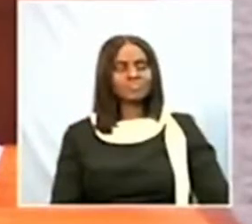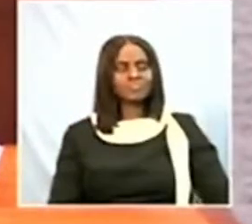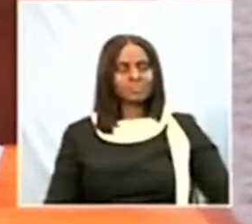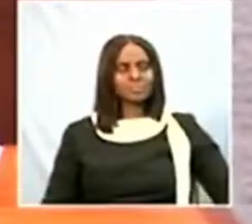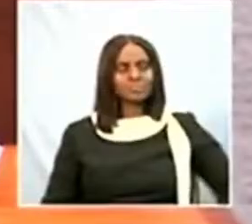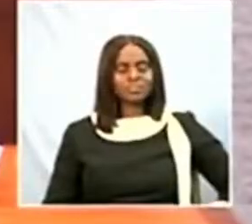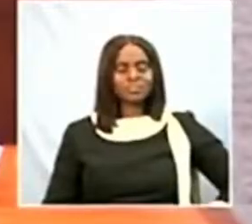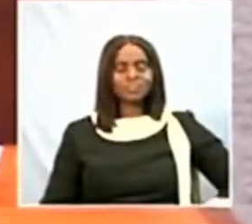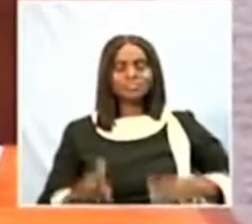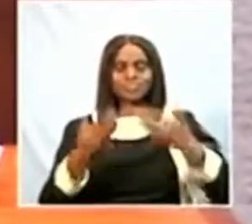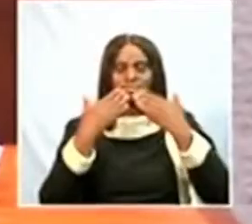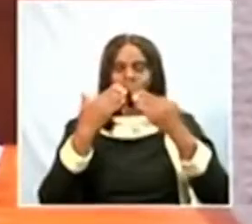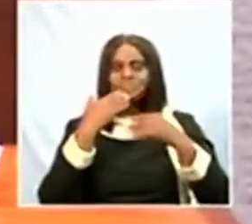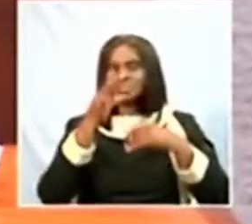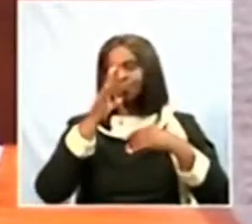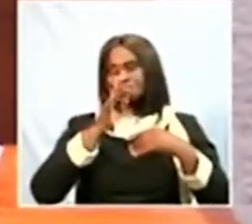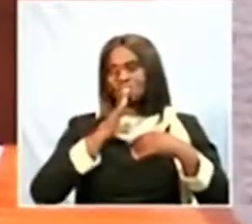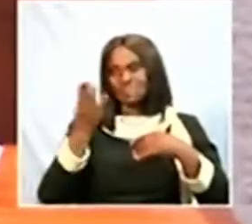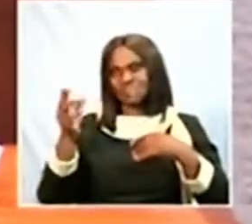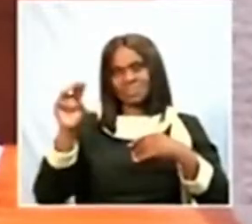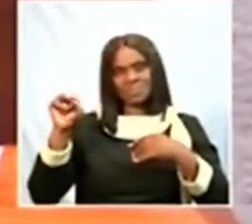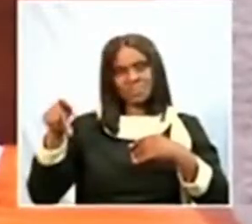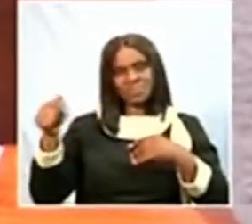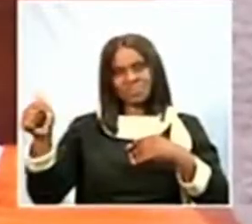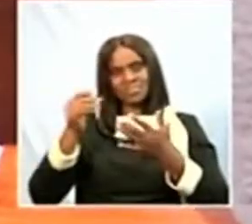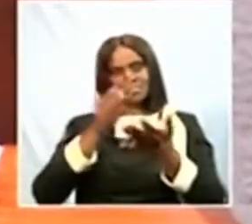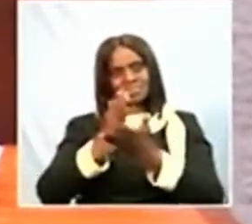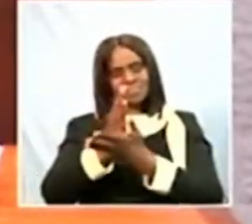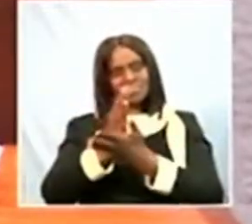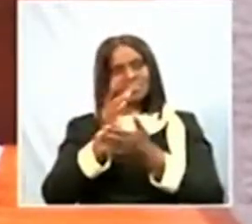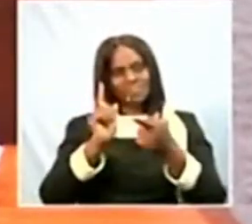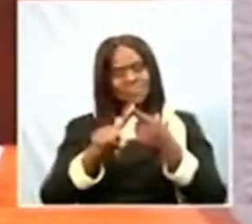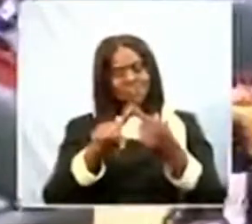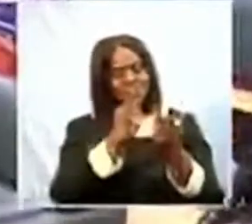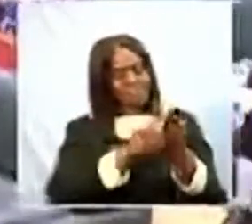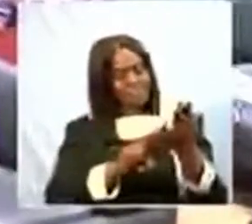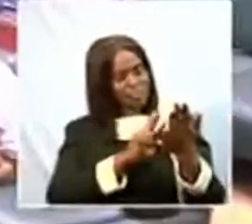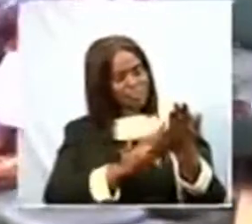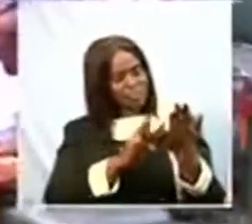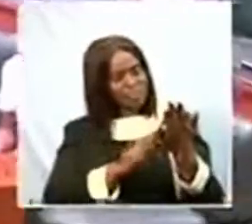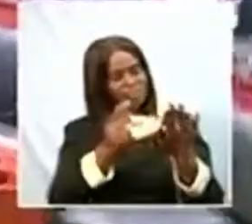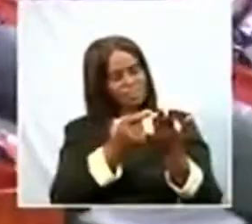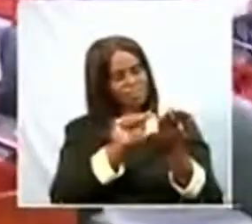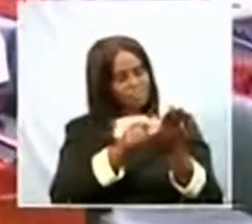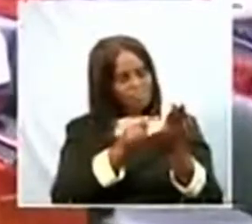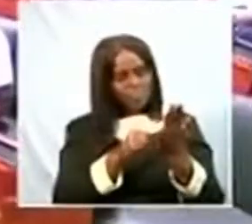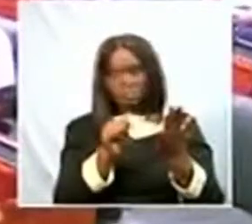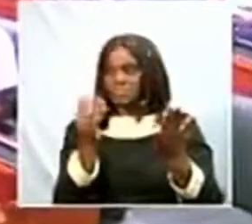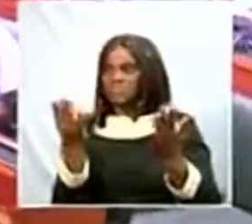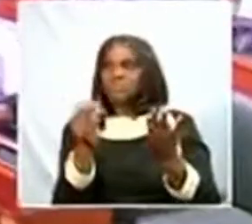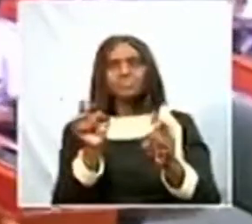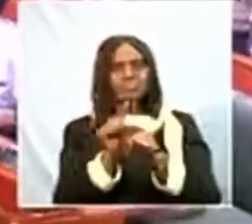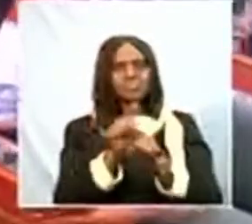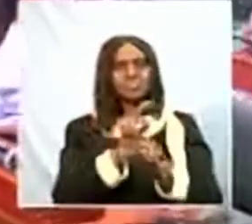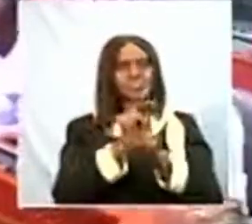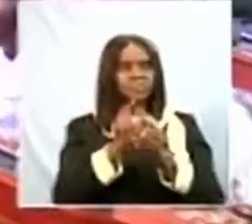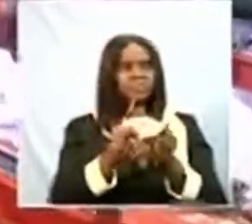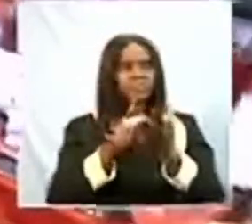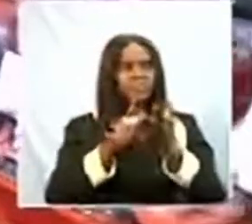Thank you, Madam Speaker. Is the honorable member in order to read from her notes rather than her represent